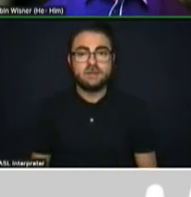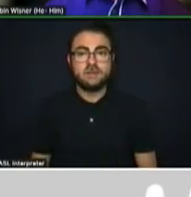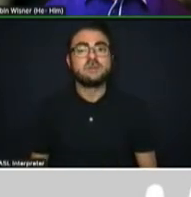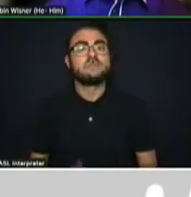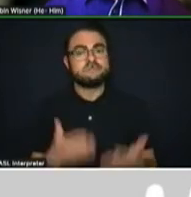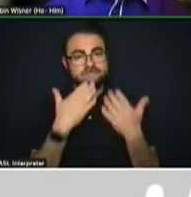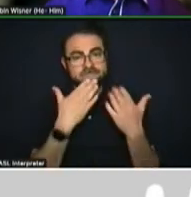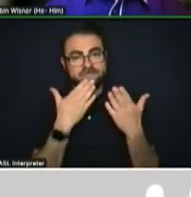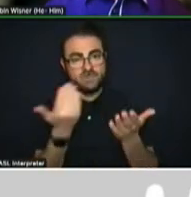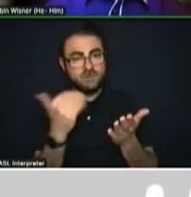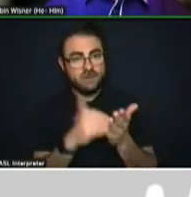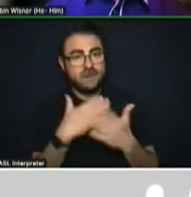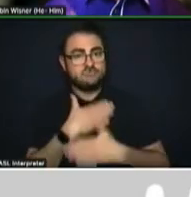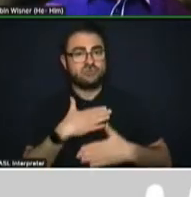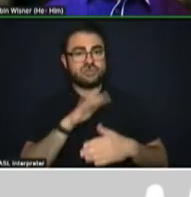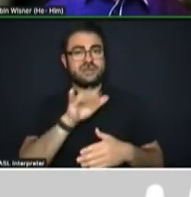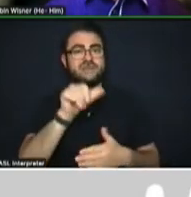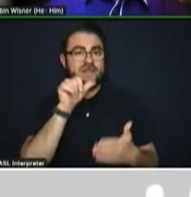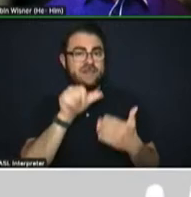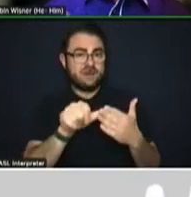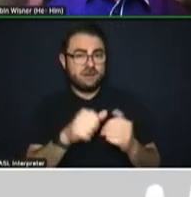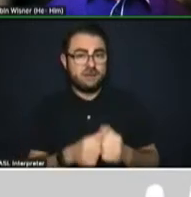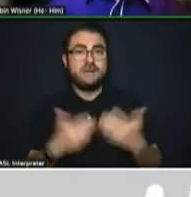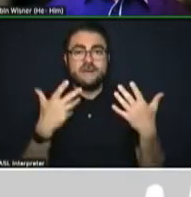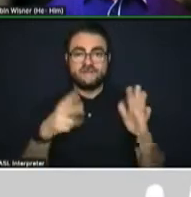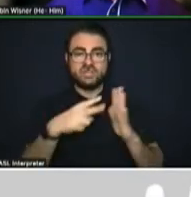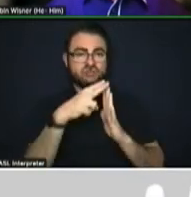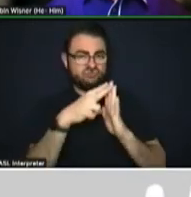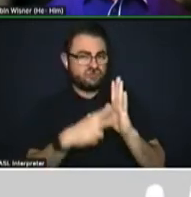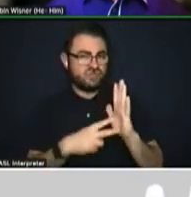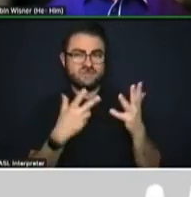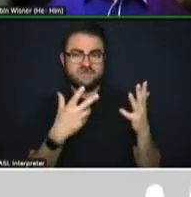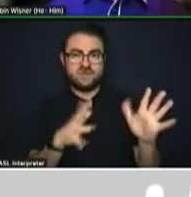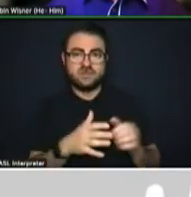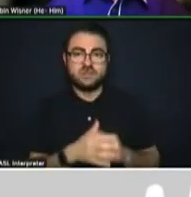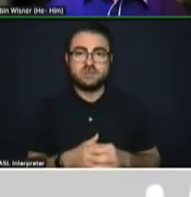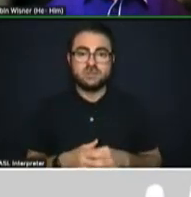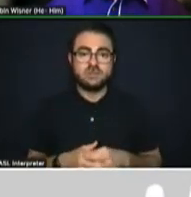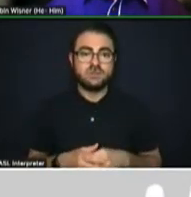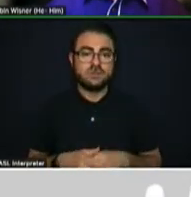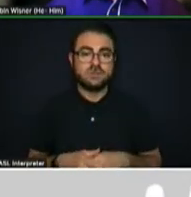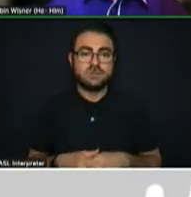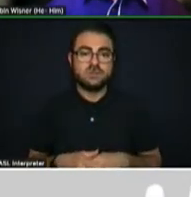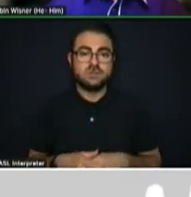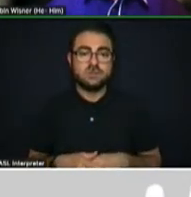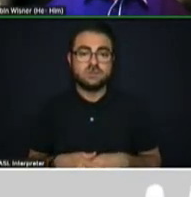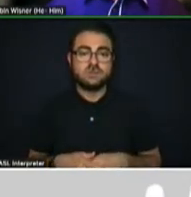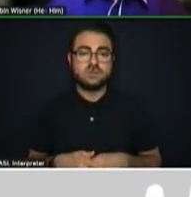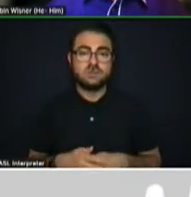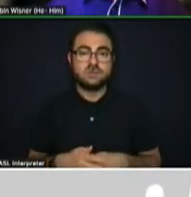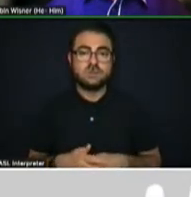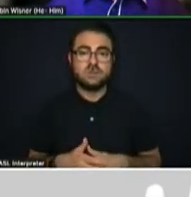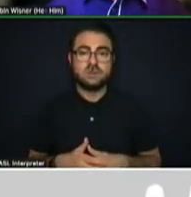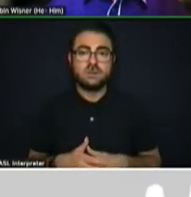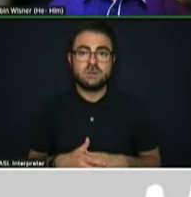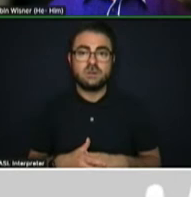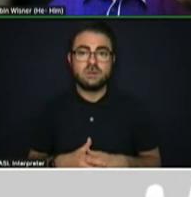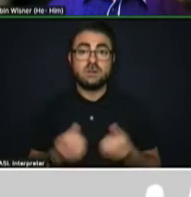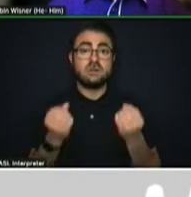do appreciate the letter. I didn't get a chance to read it, as many of us who